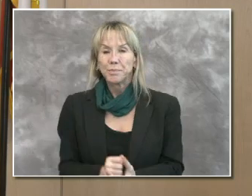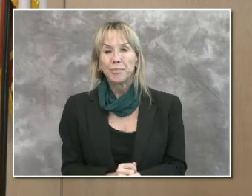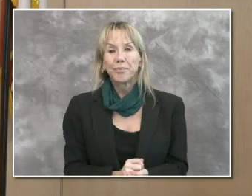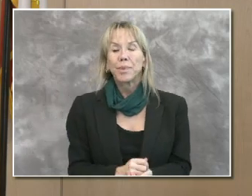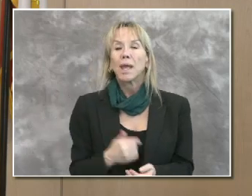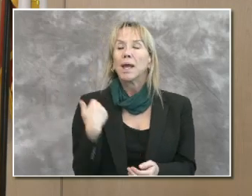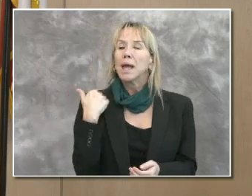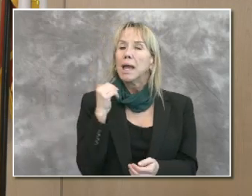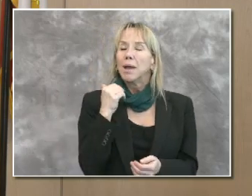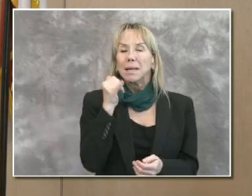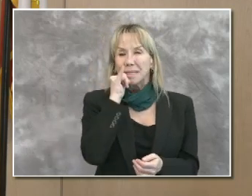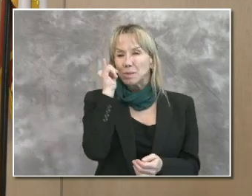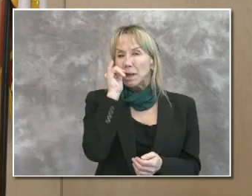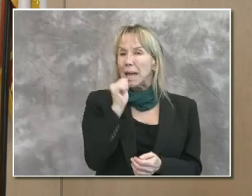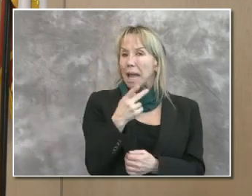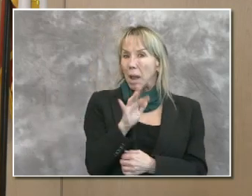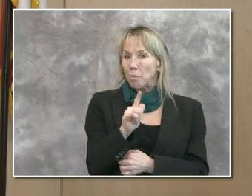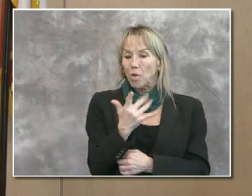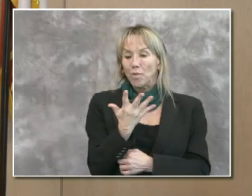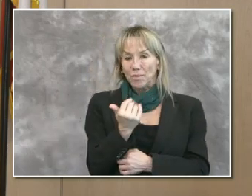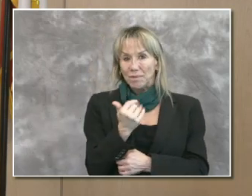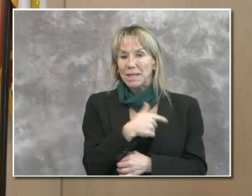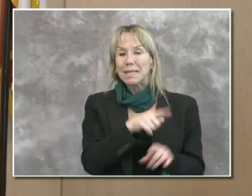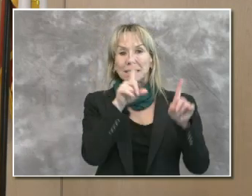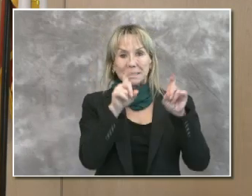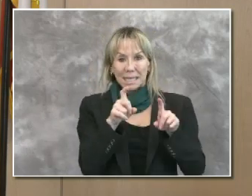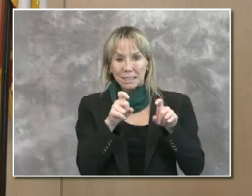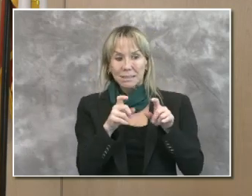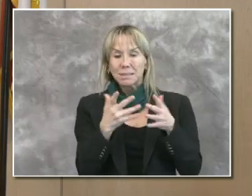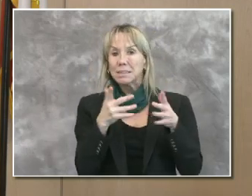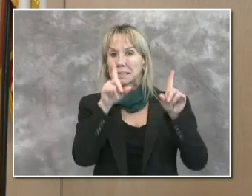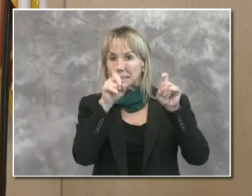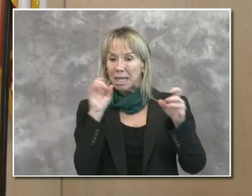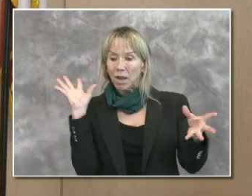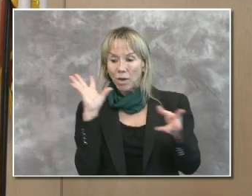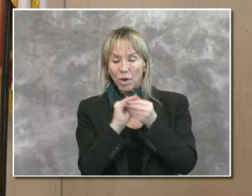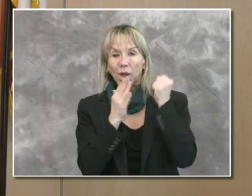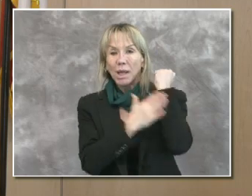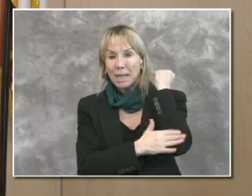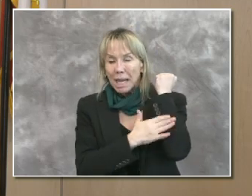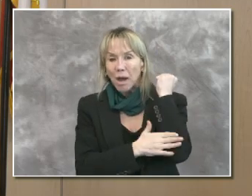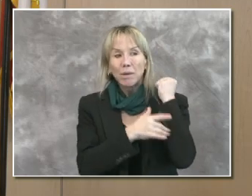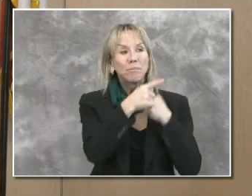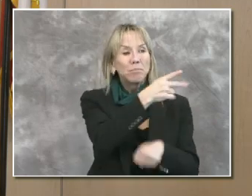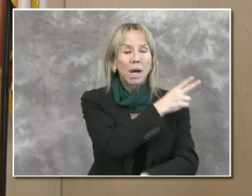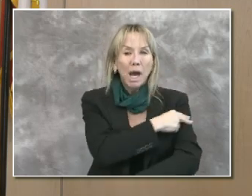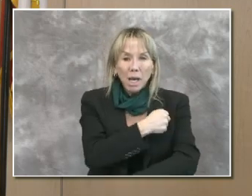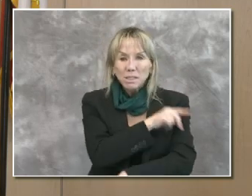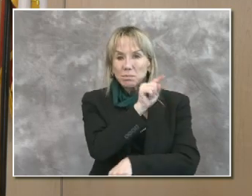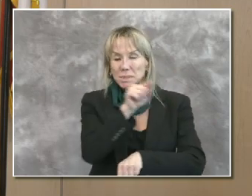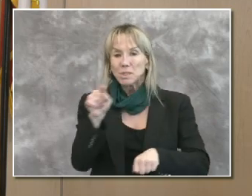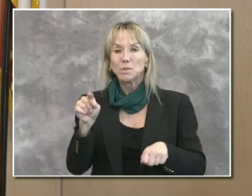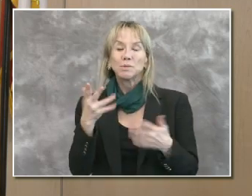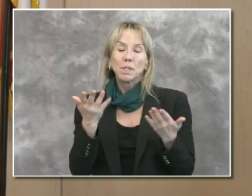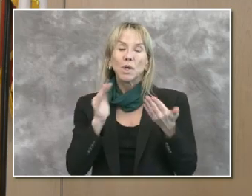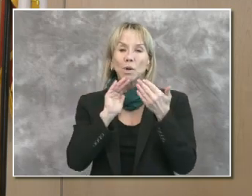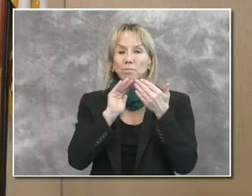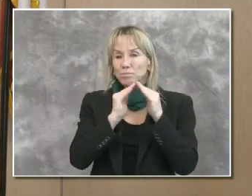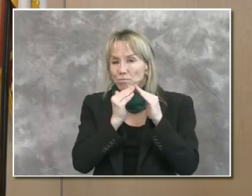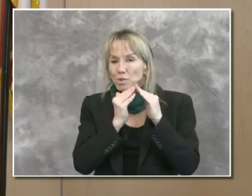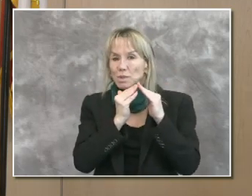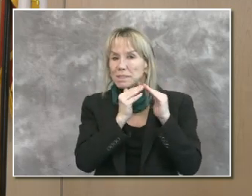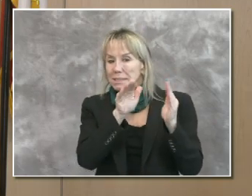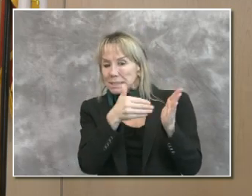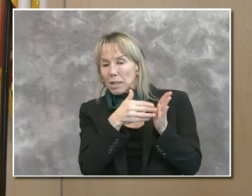15th, county, hospital, community health facilities, and commercial